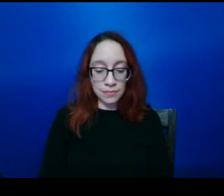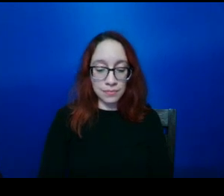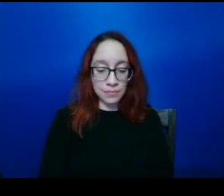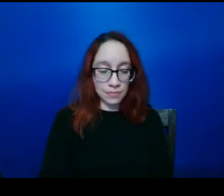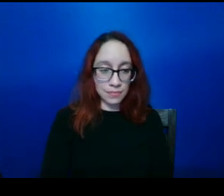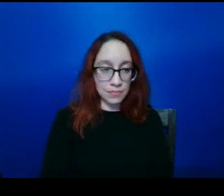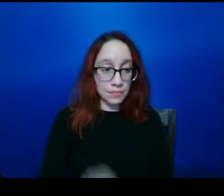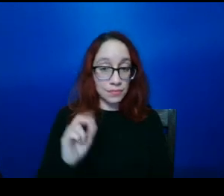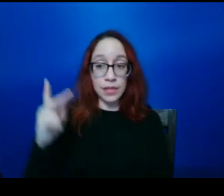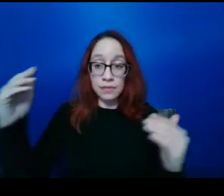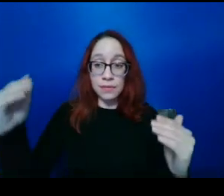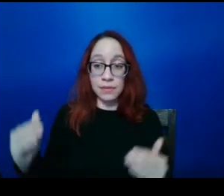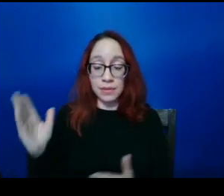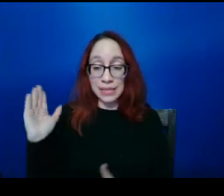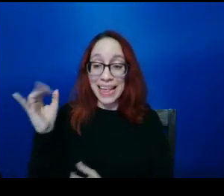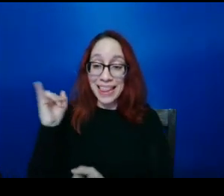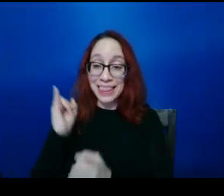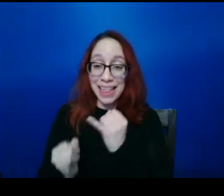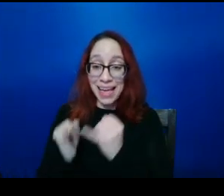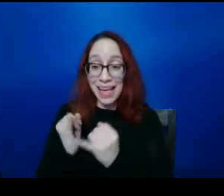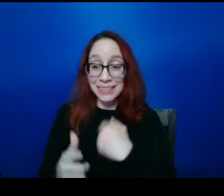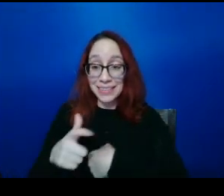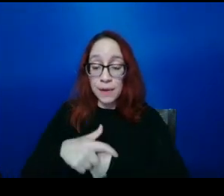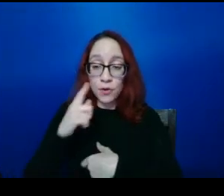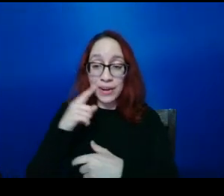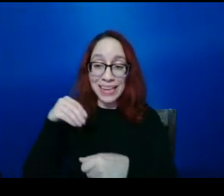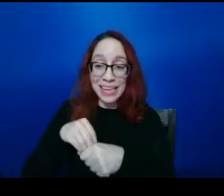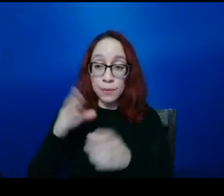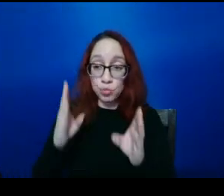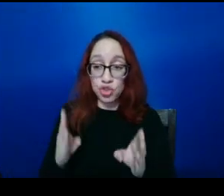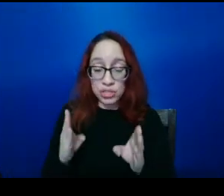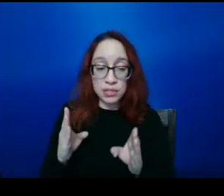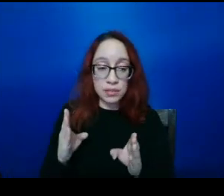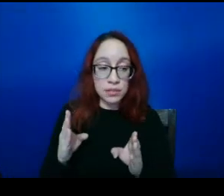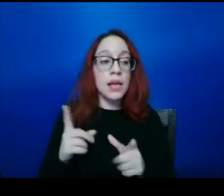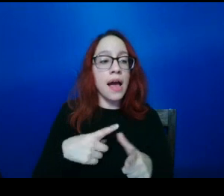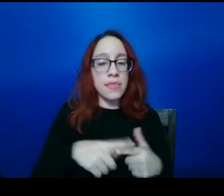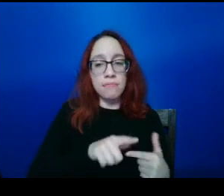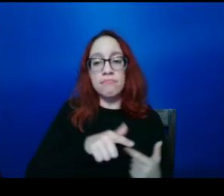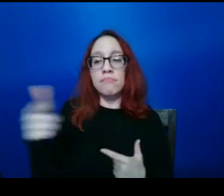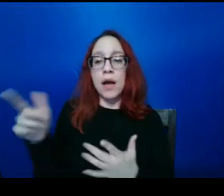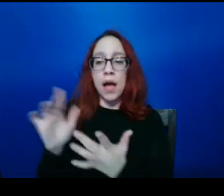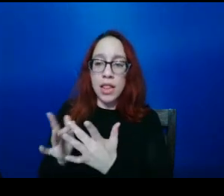All right, next speaker. Last call for in person. I see one more person, then we'll go online.